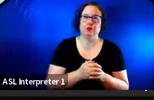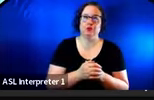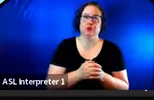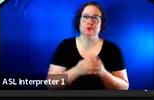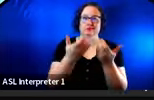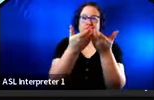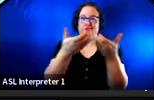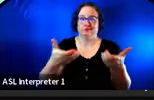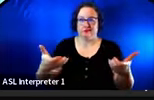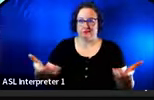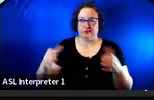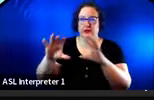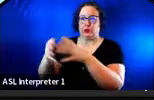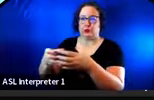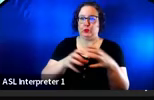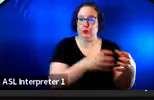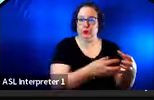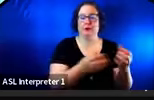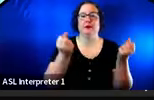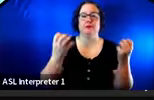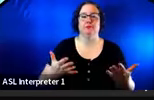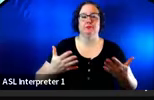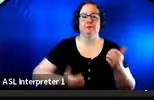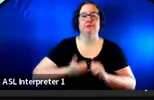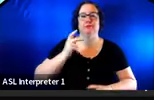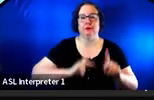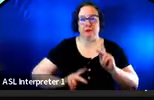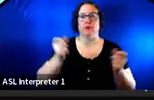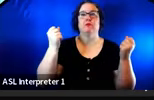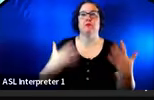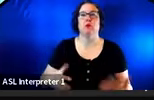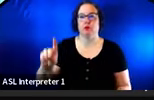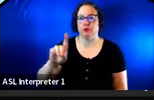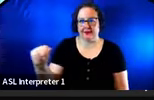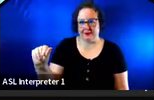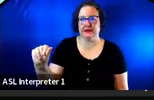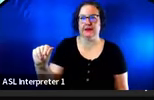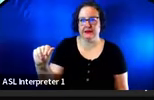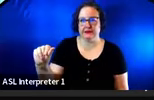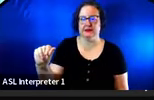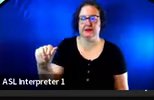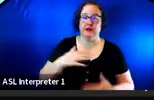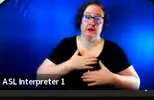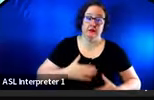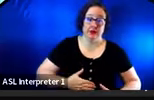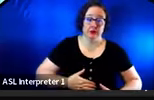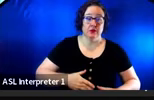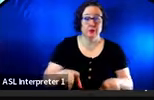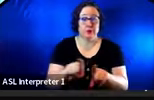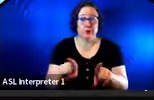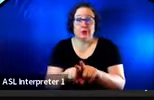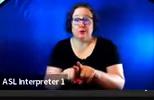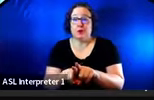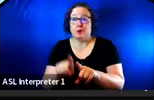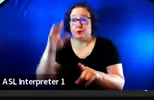split it up into those groups, because a lot of the community that we work with do have multiple disabilities. So a lot of it is physical, but then also there